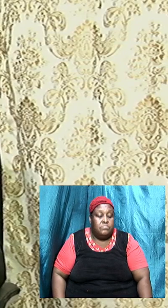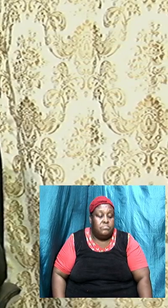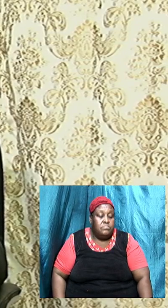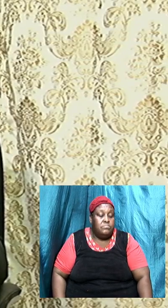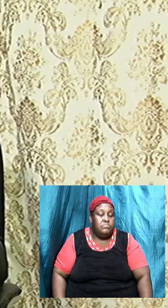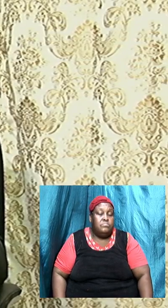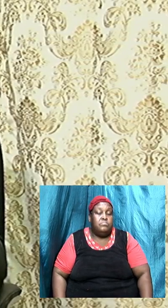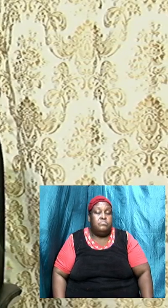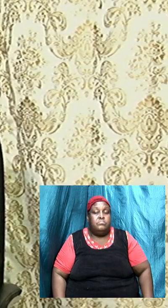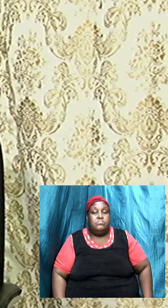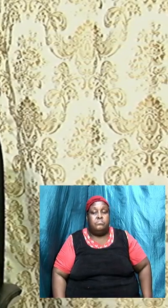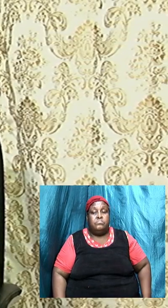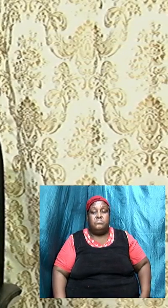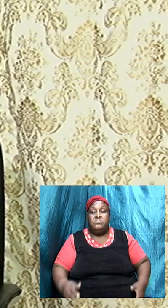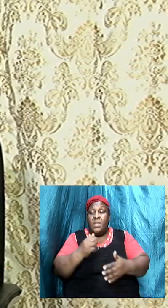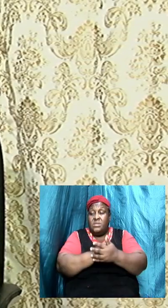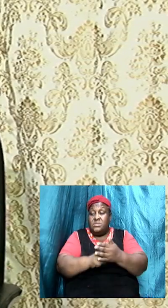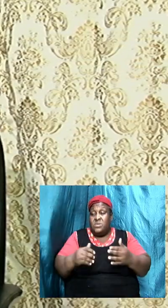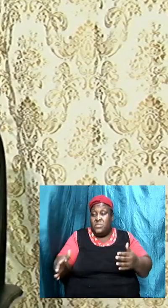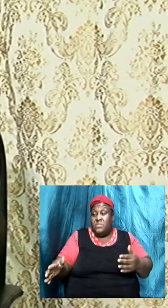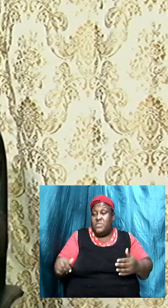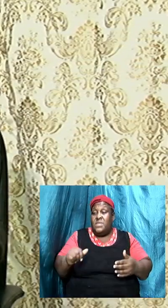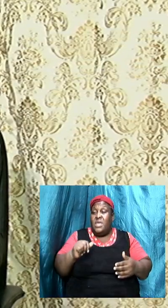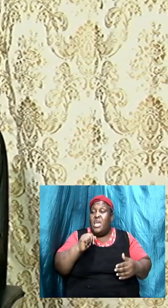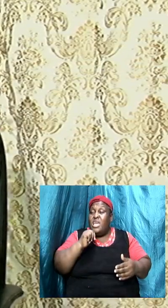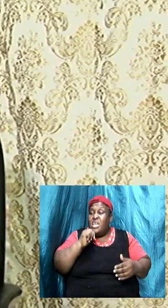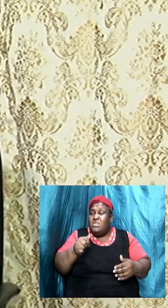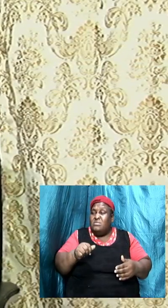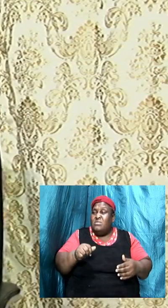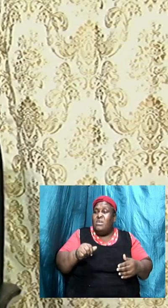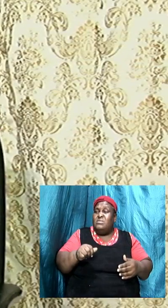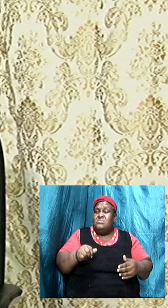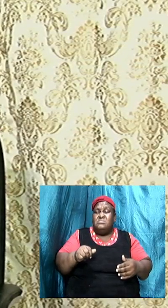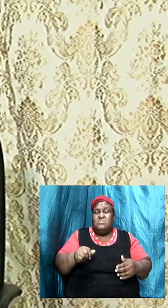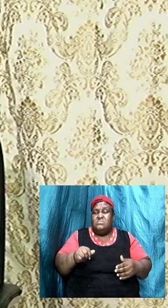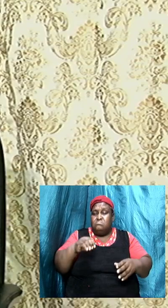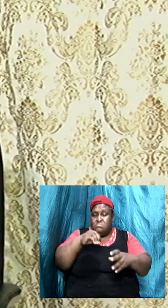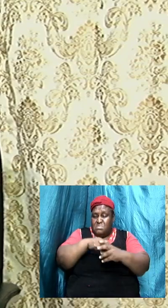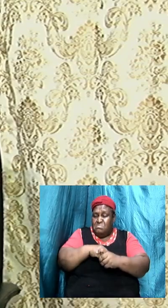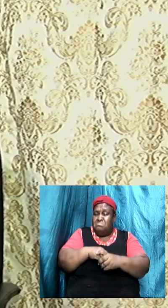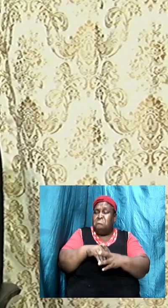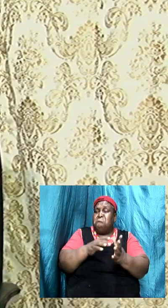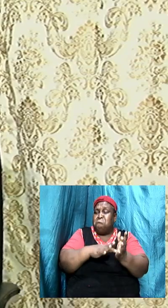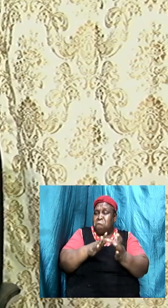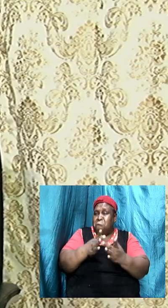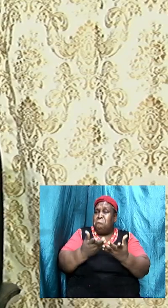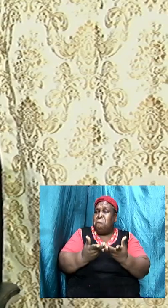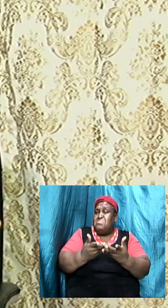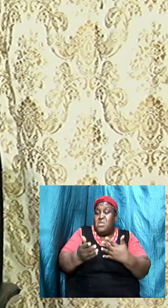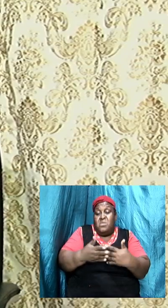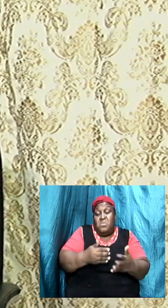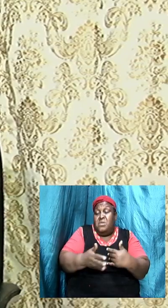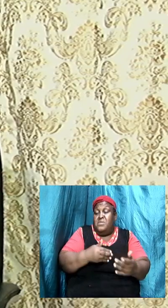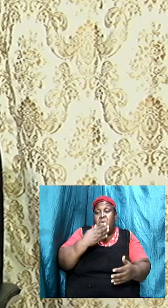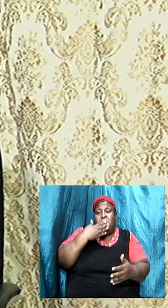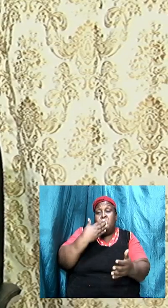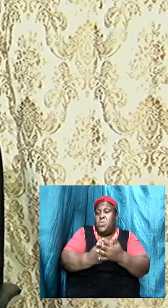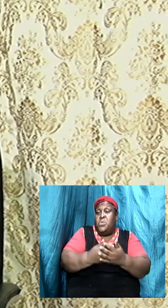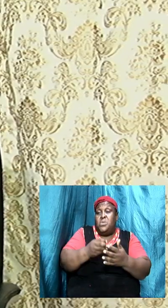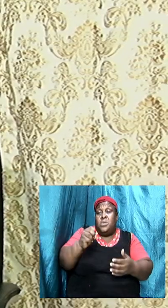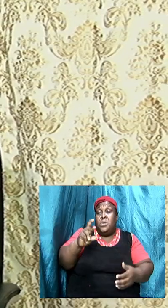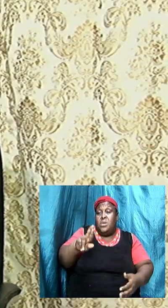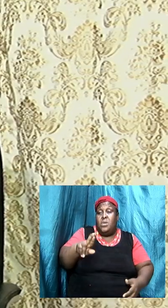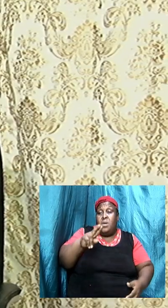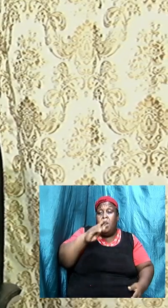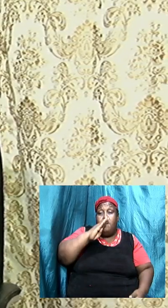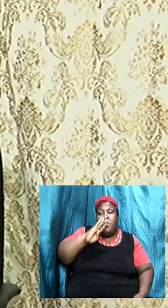It is something that is not directly taught in the Bible. It can be either good or bad. For example, when